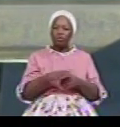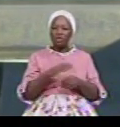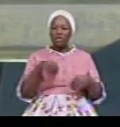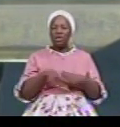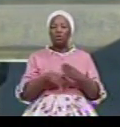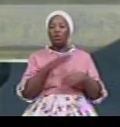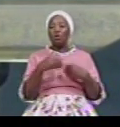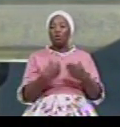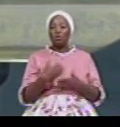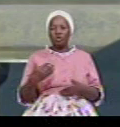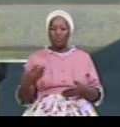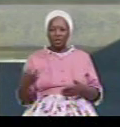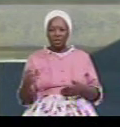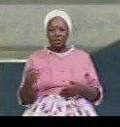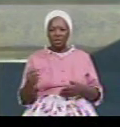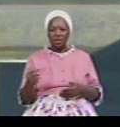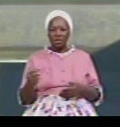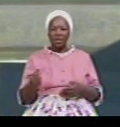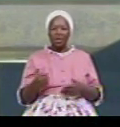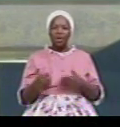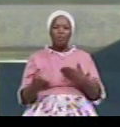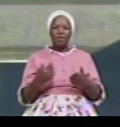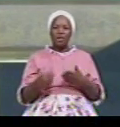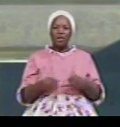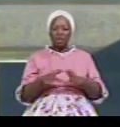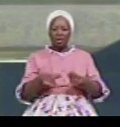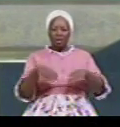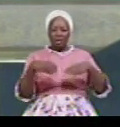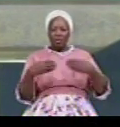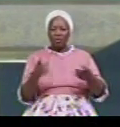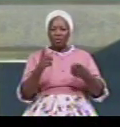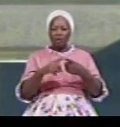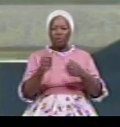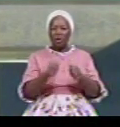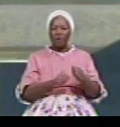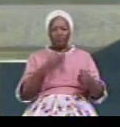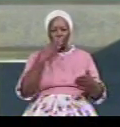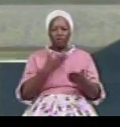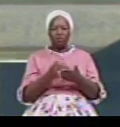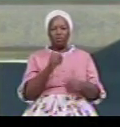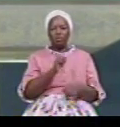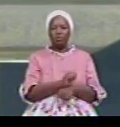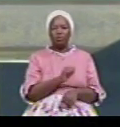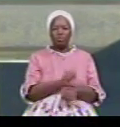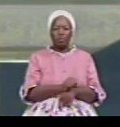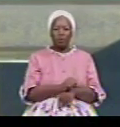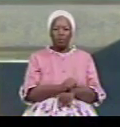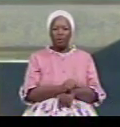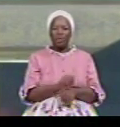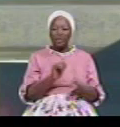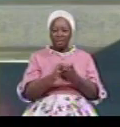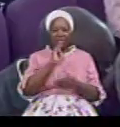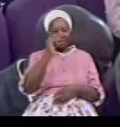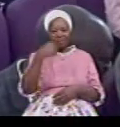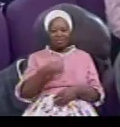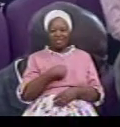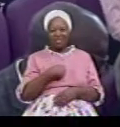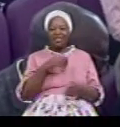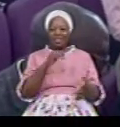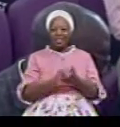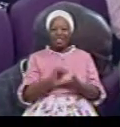things may abound to every good work. That's me. I said, that's